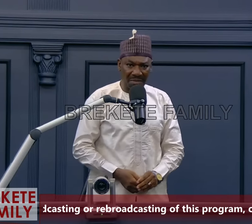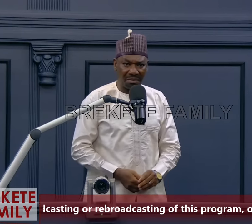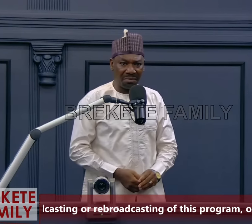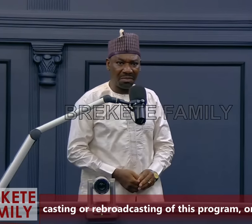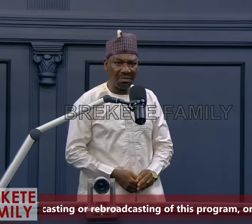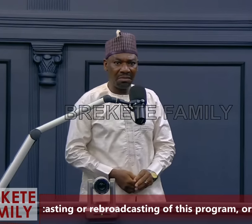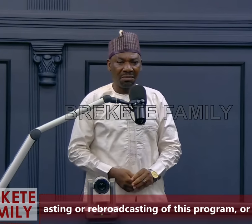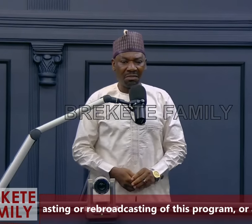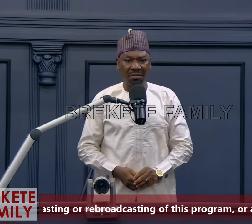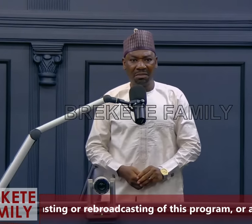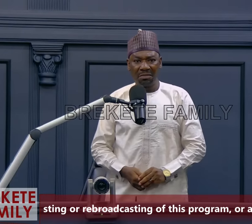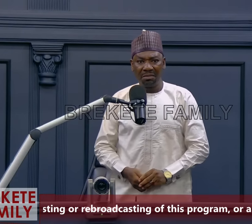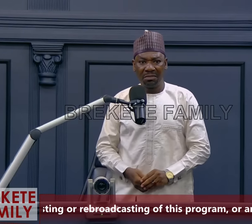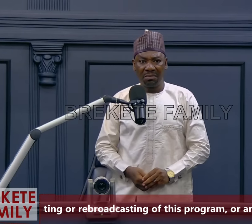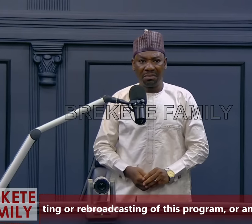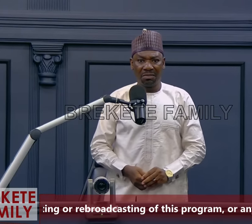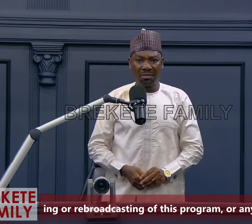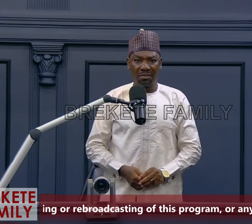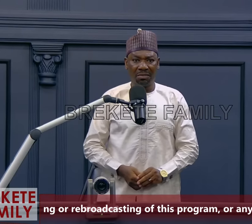allow